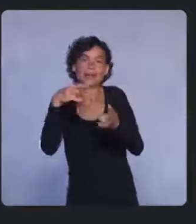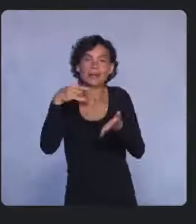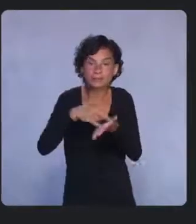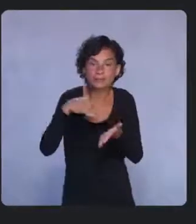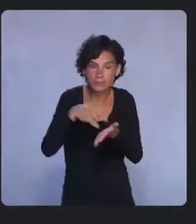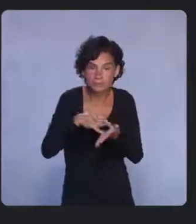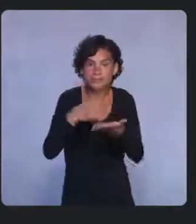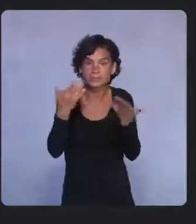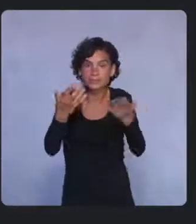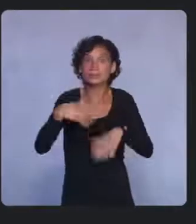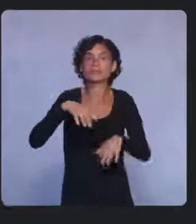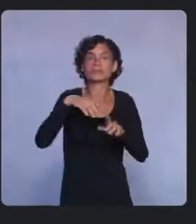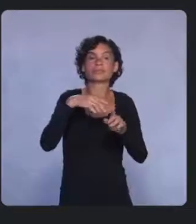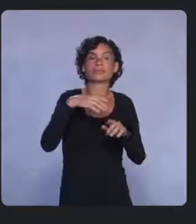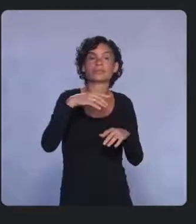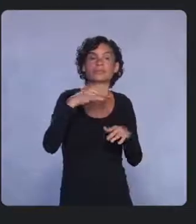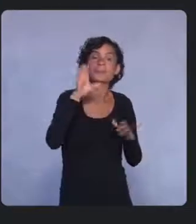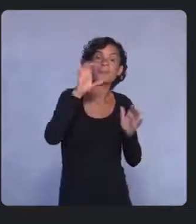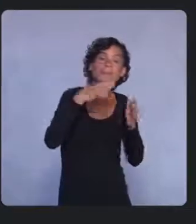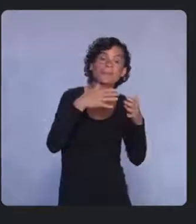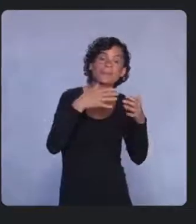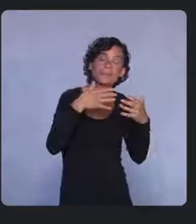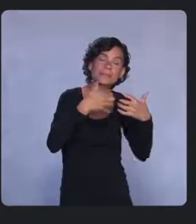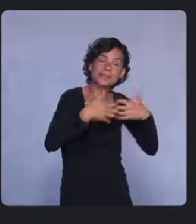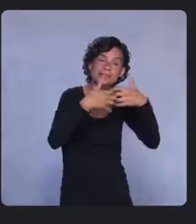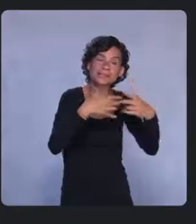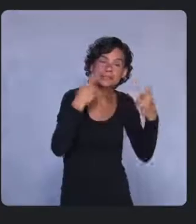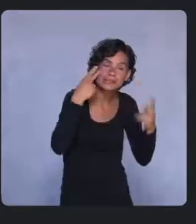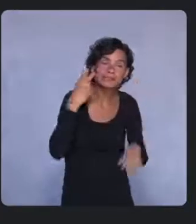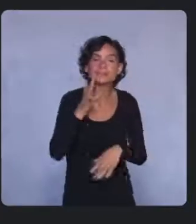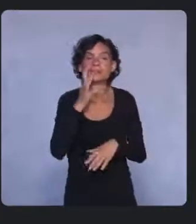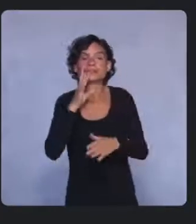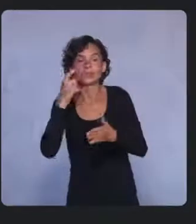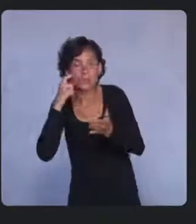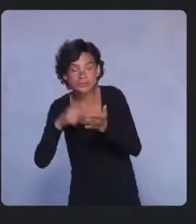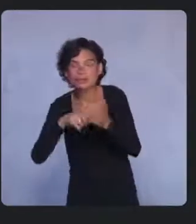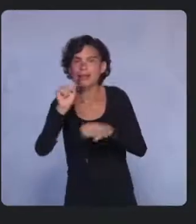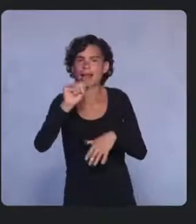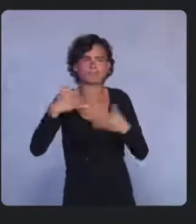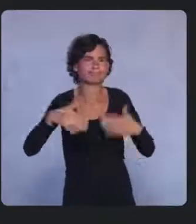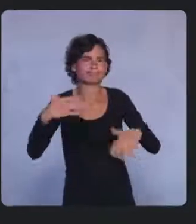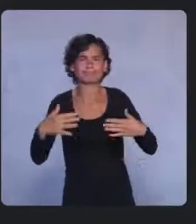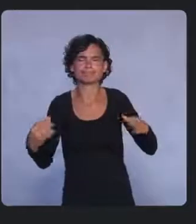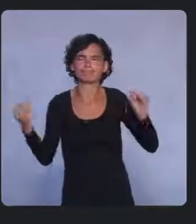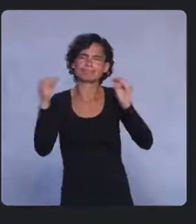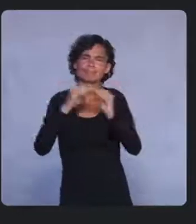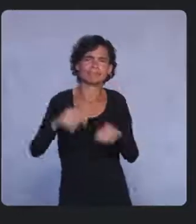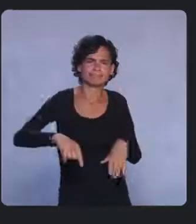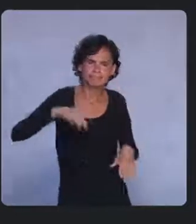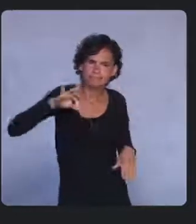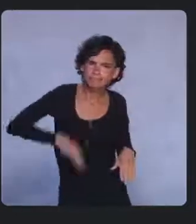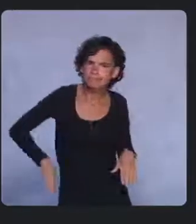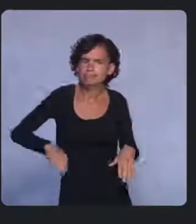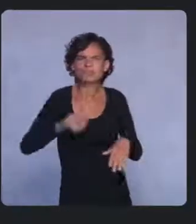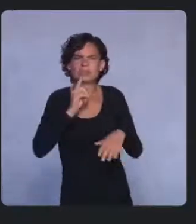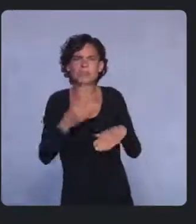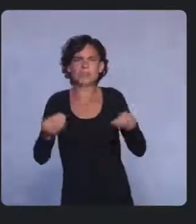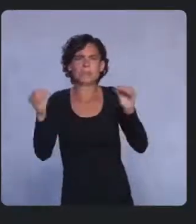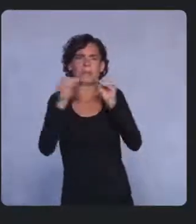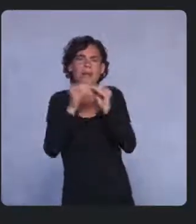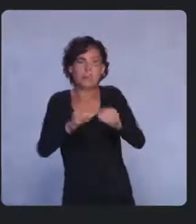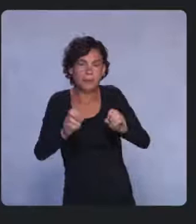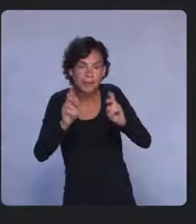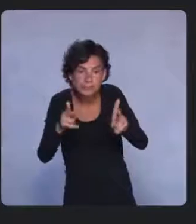speech recognition, and AI become increasingly beneficial, there are even more opportunities for the OS to be